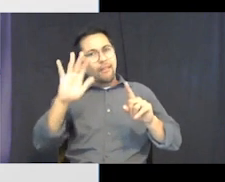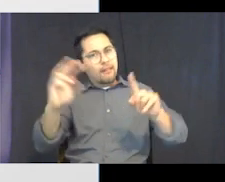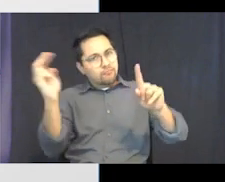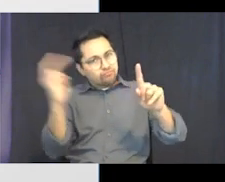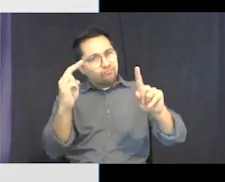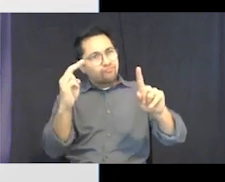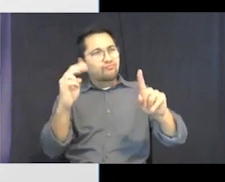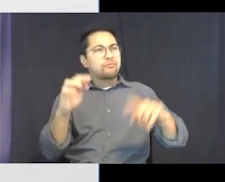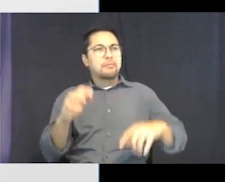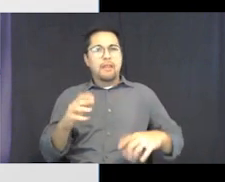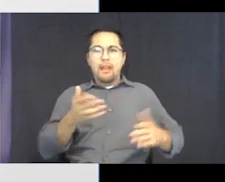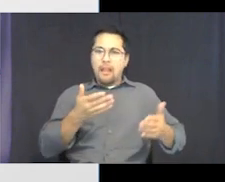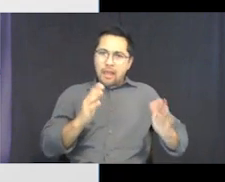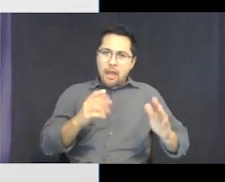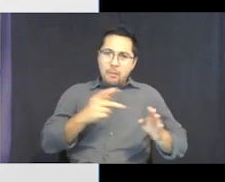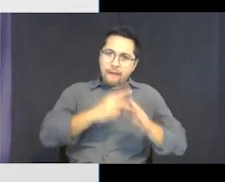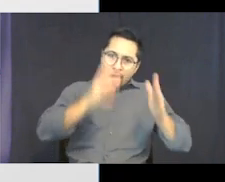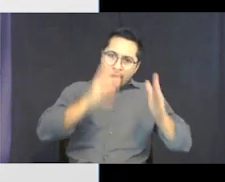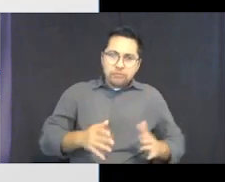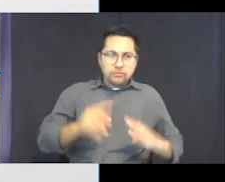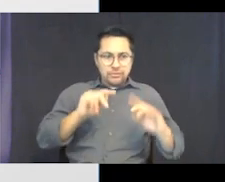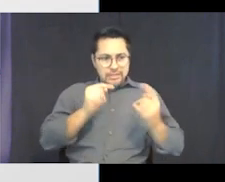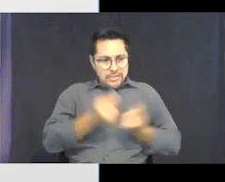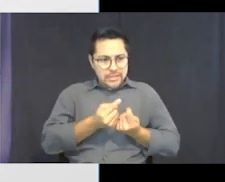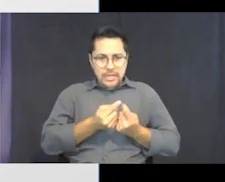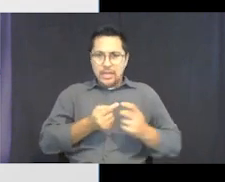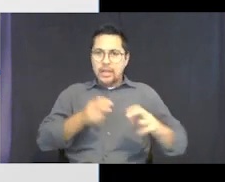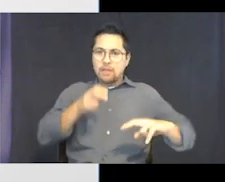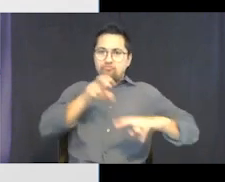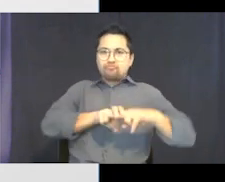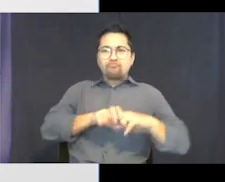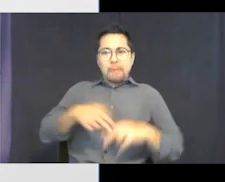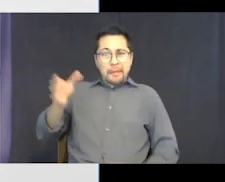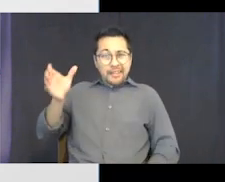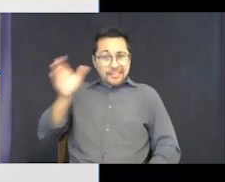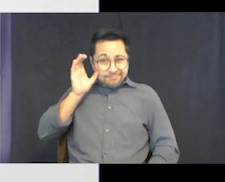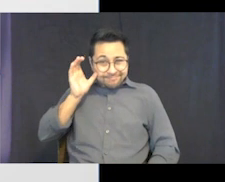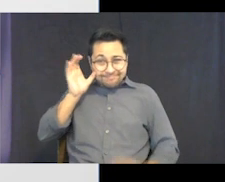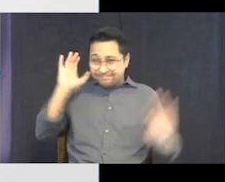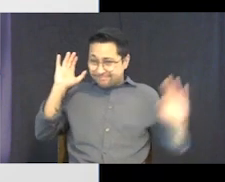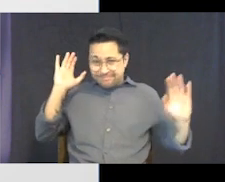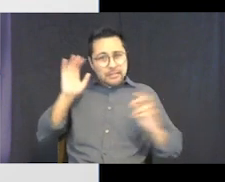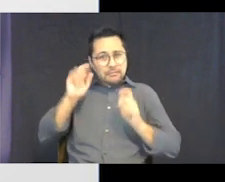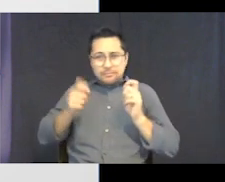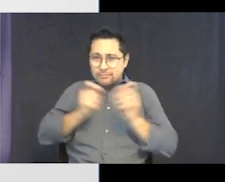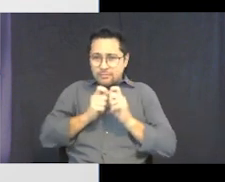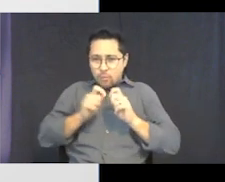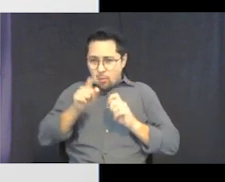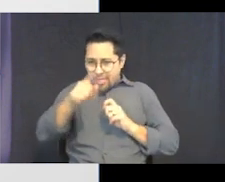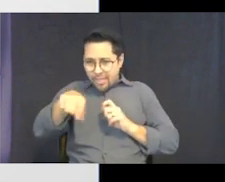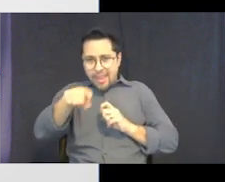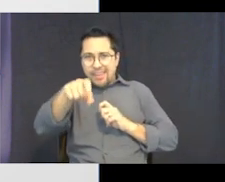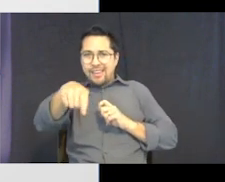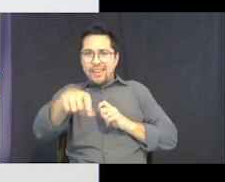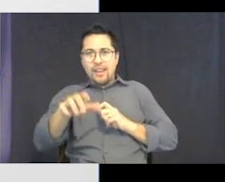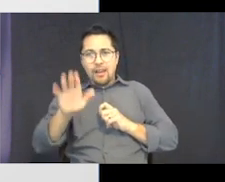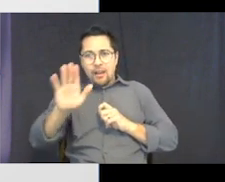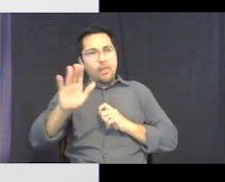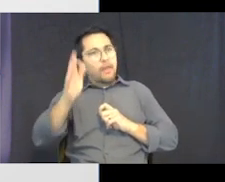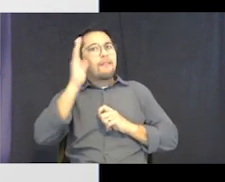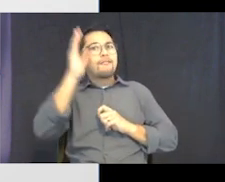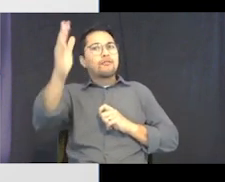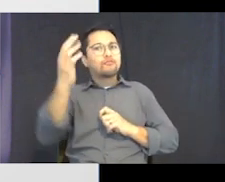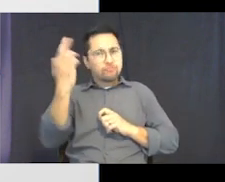let the professionals and the team members hear exactly what the child is looking for in their future,